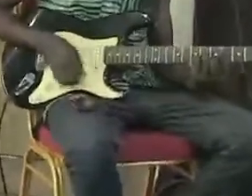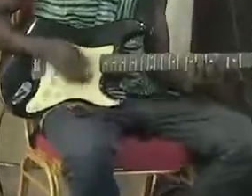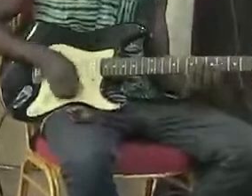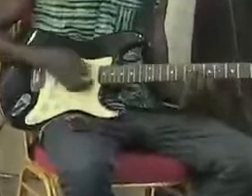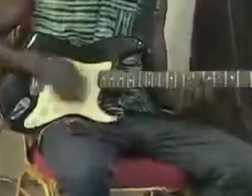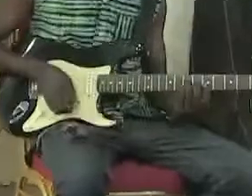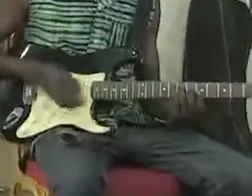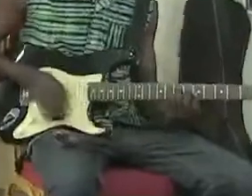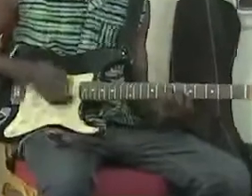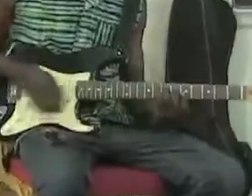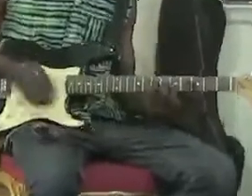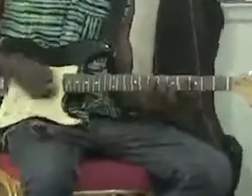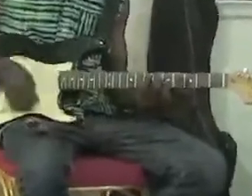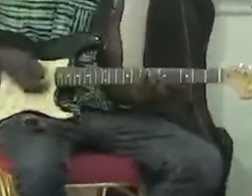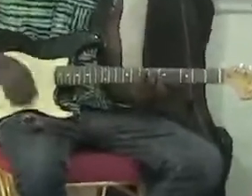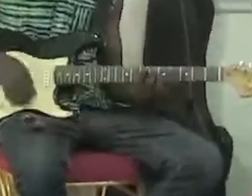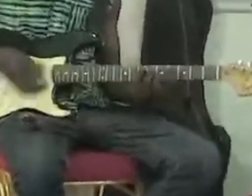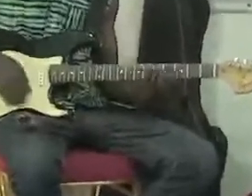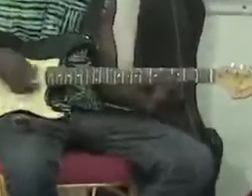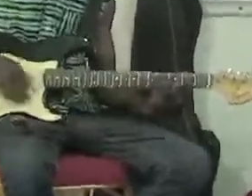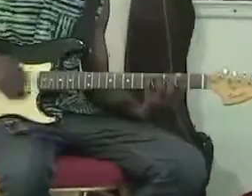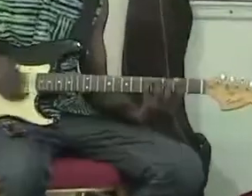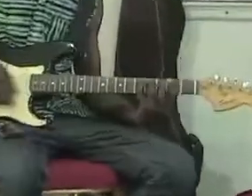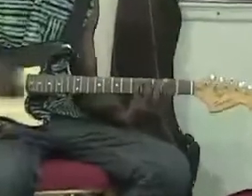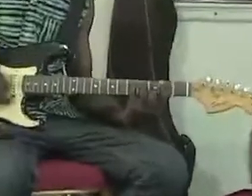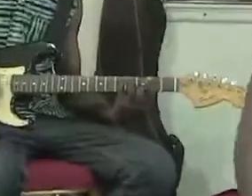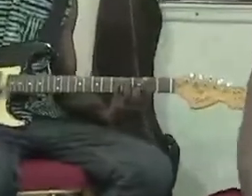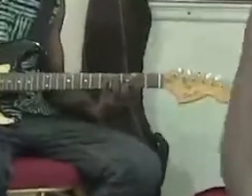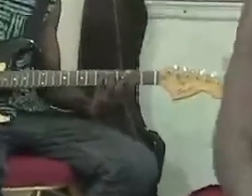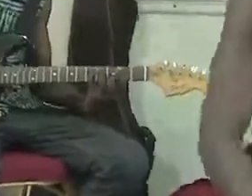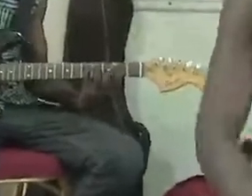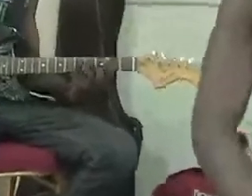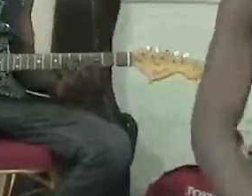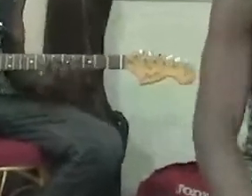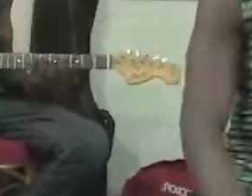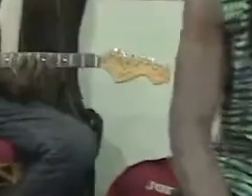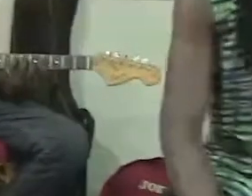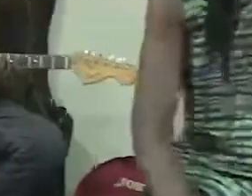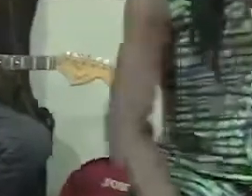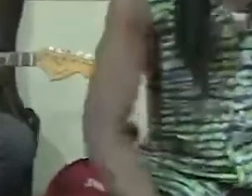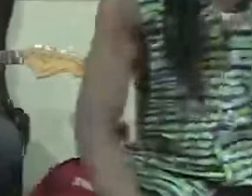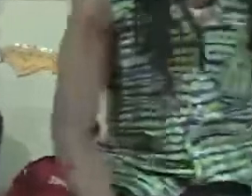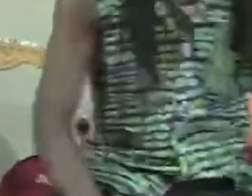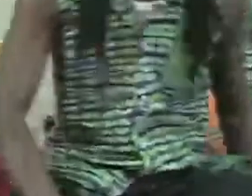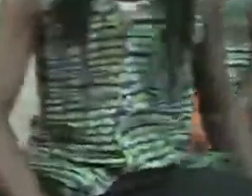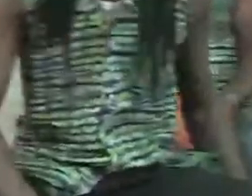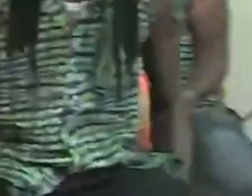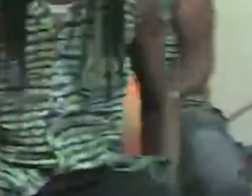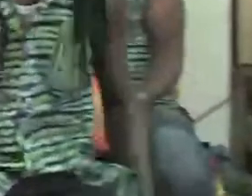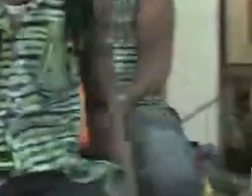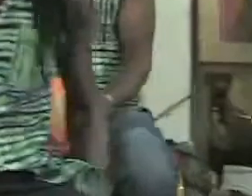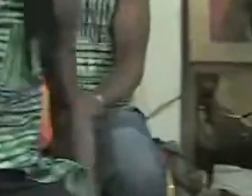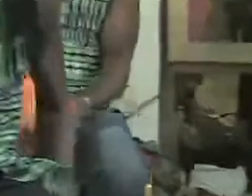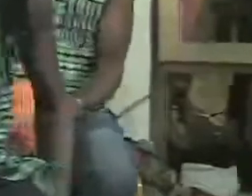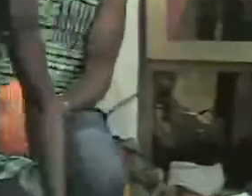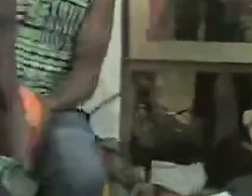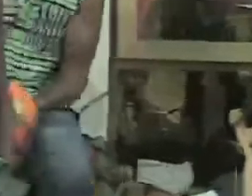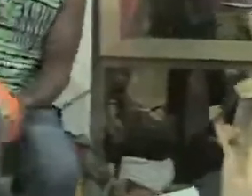We're finishing on the Musriqua. Nessa na kume mundi e tintimo.